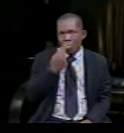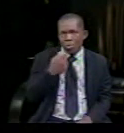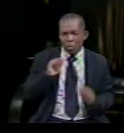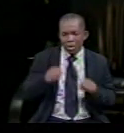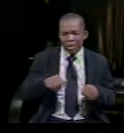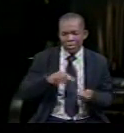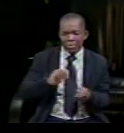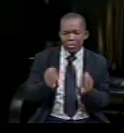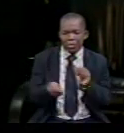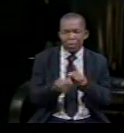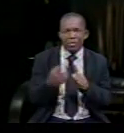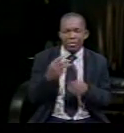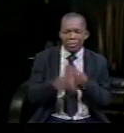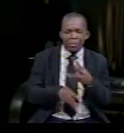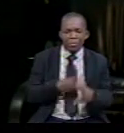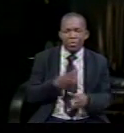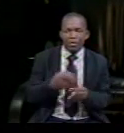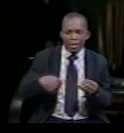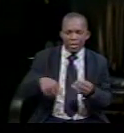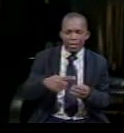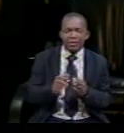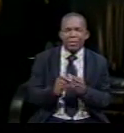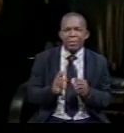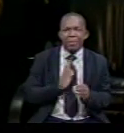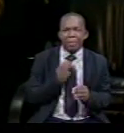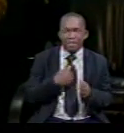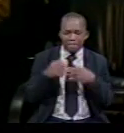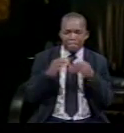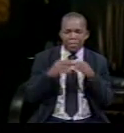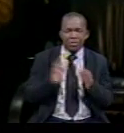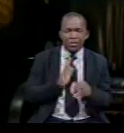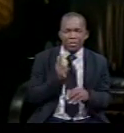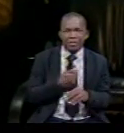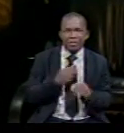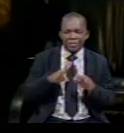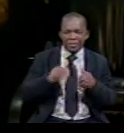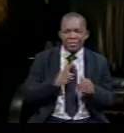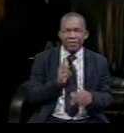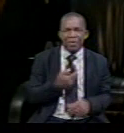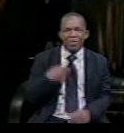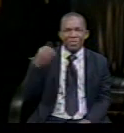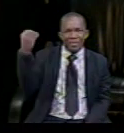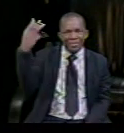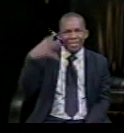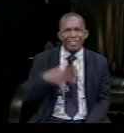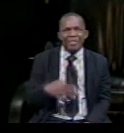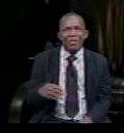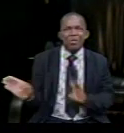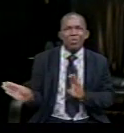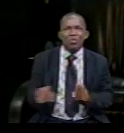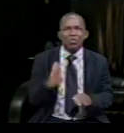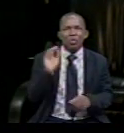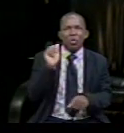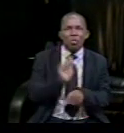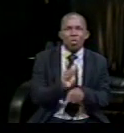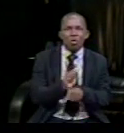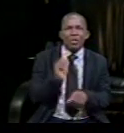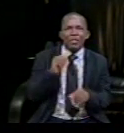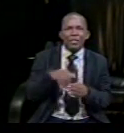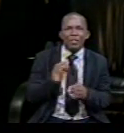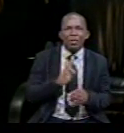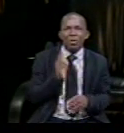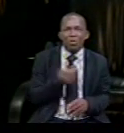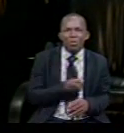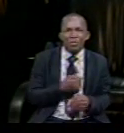Jesus. Build us. Grant to us grace. Do your work in us mightily today. Let